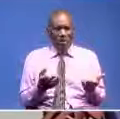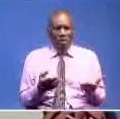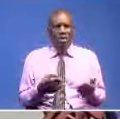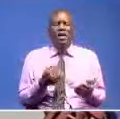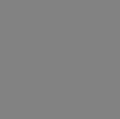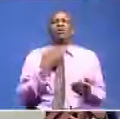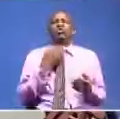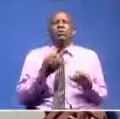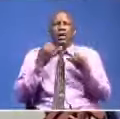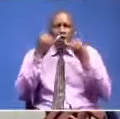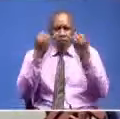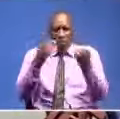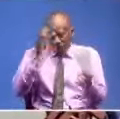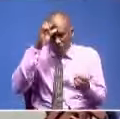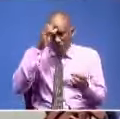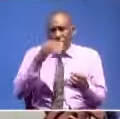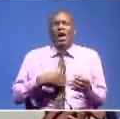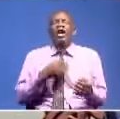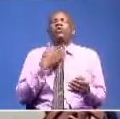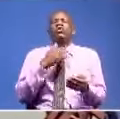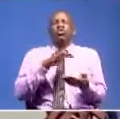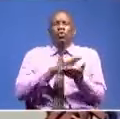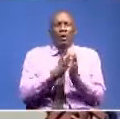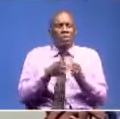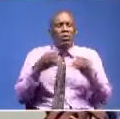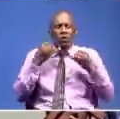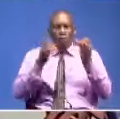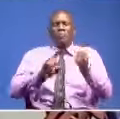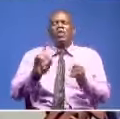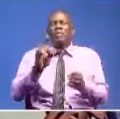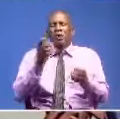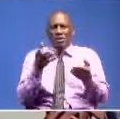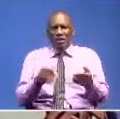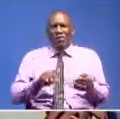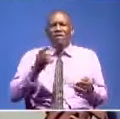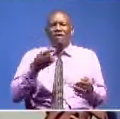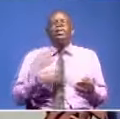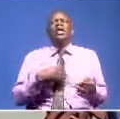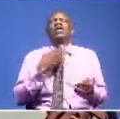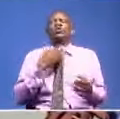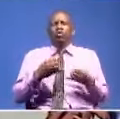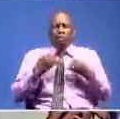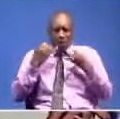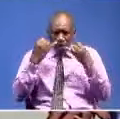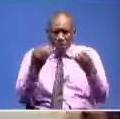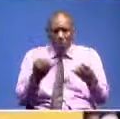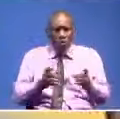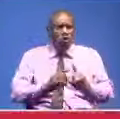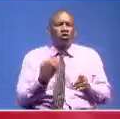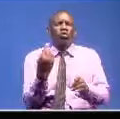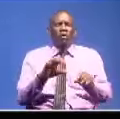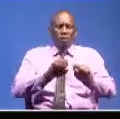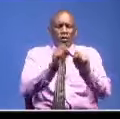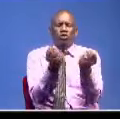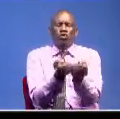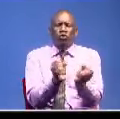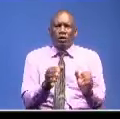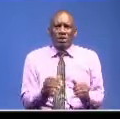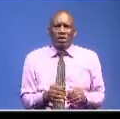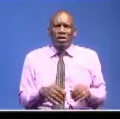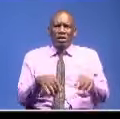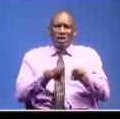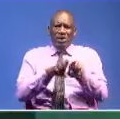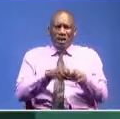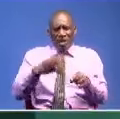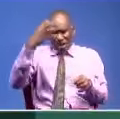And I want to be informed by the state. I want to be informed by the ministry. I want to be informed not just by social